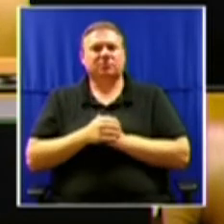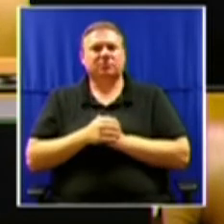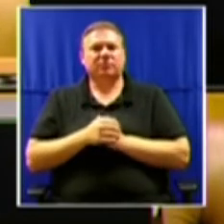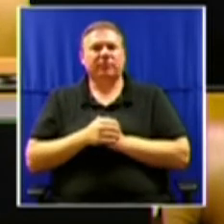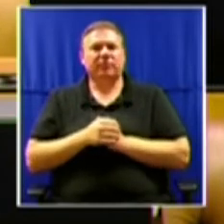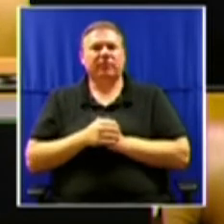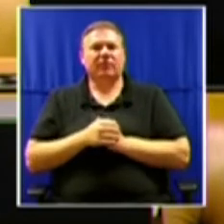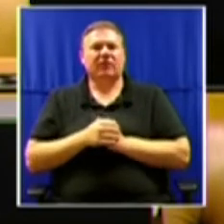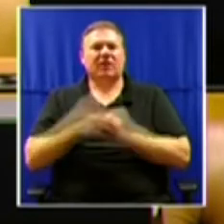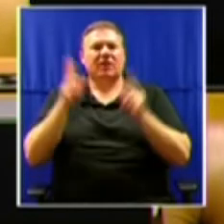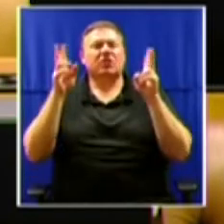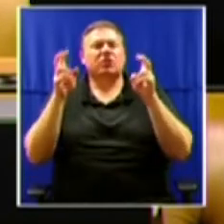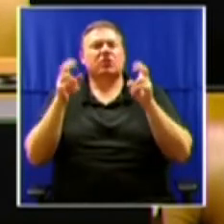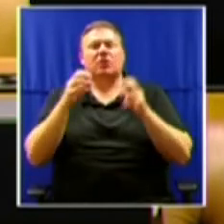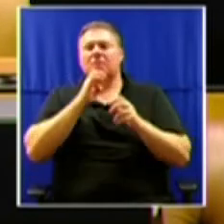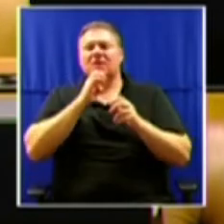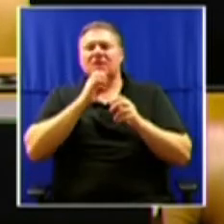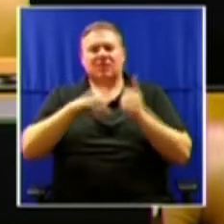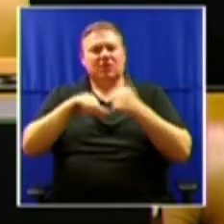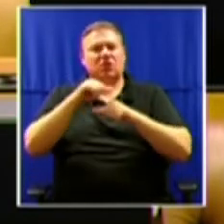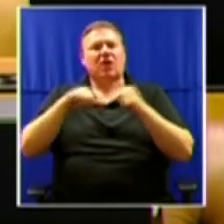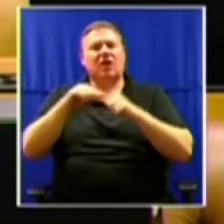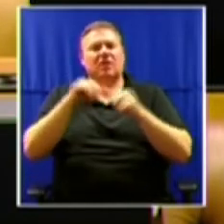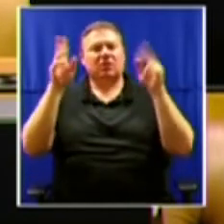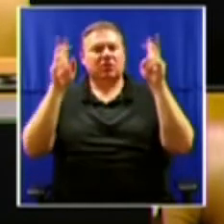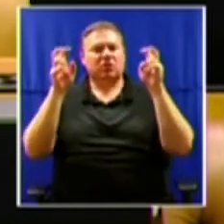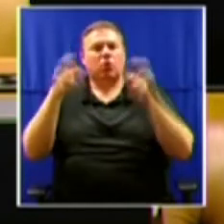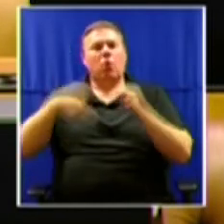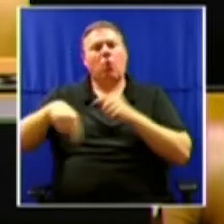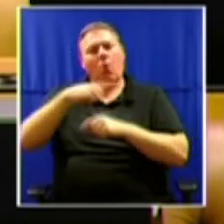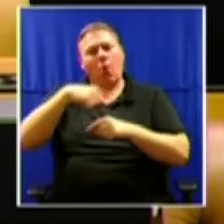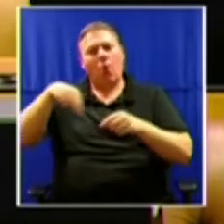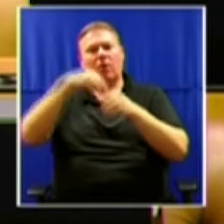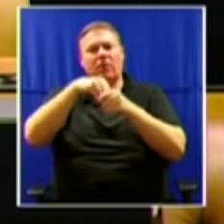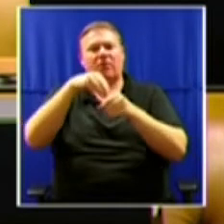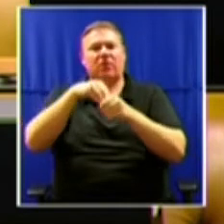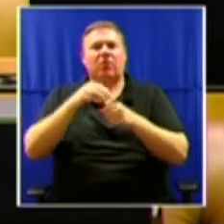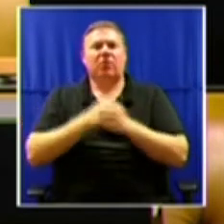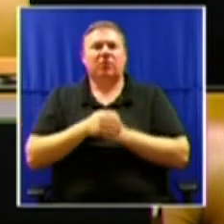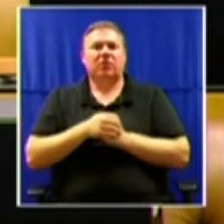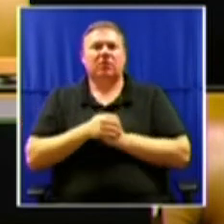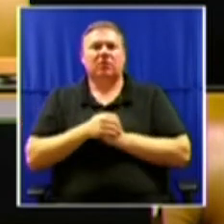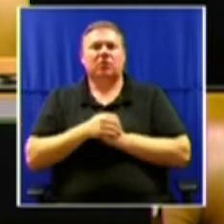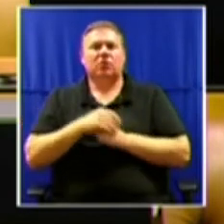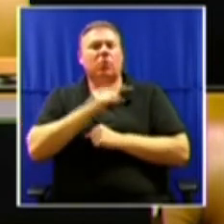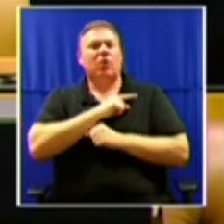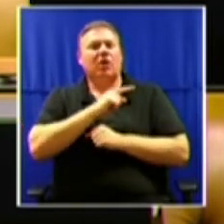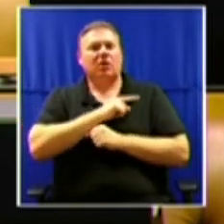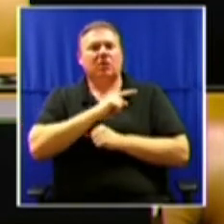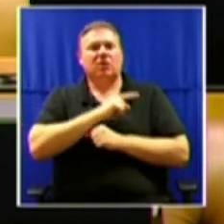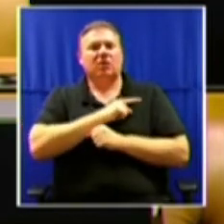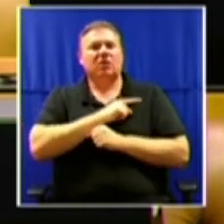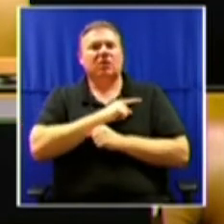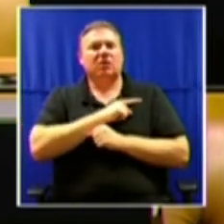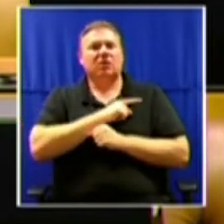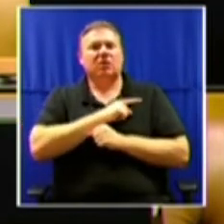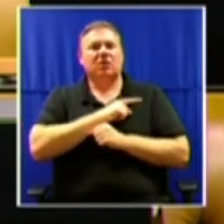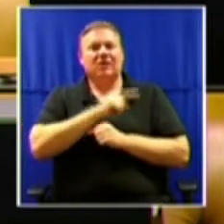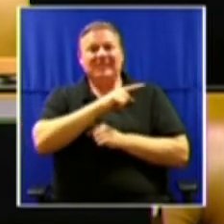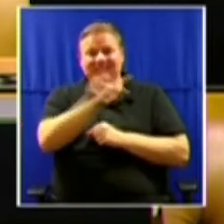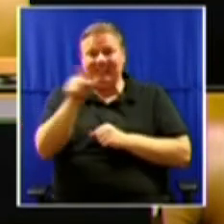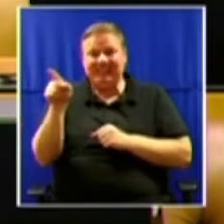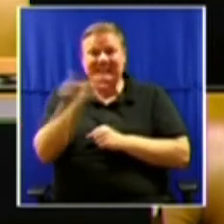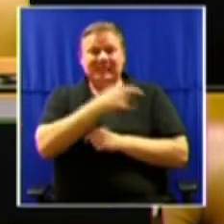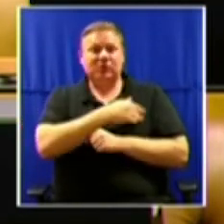call to say it's a societal matter and all of us who must be involved. It's because these women